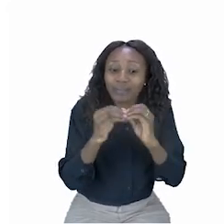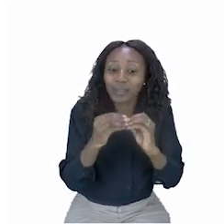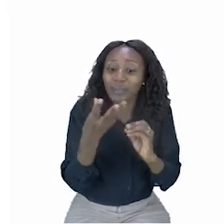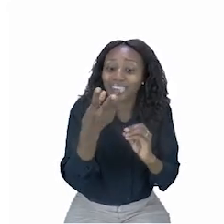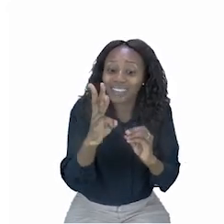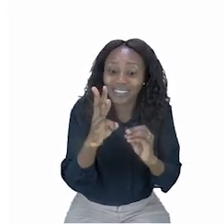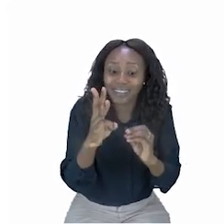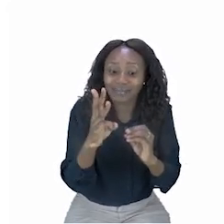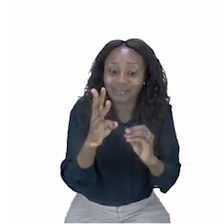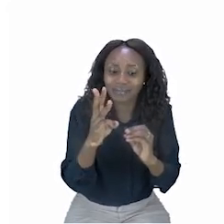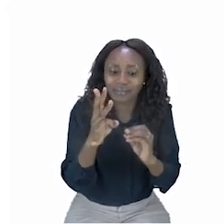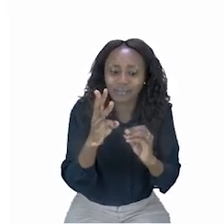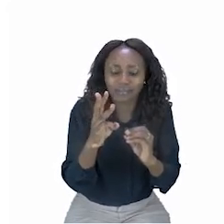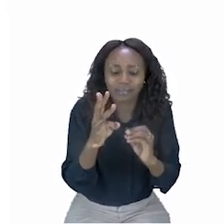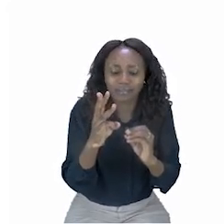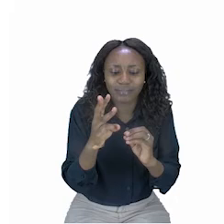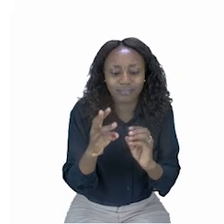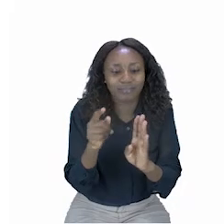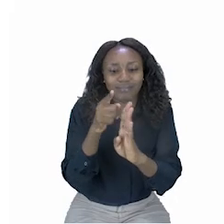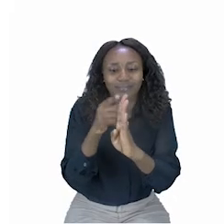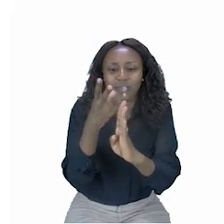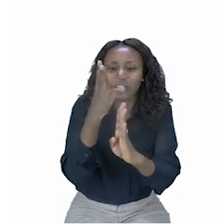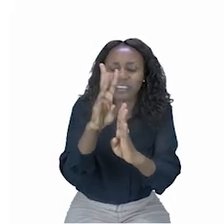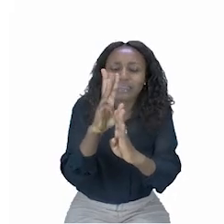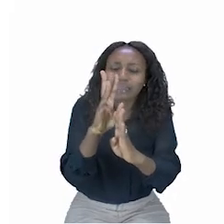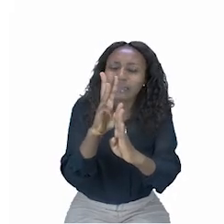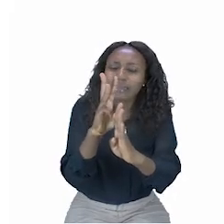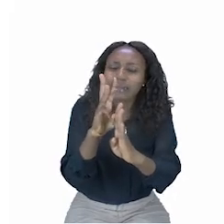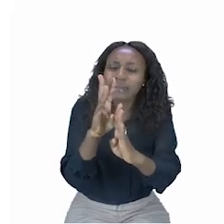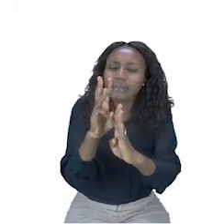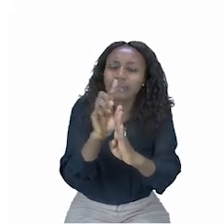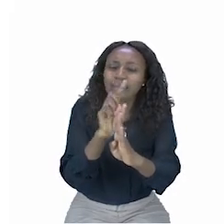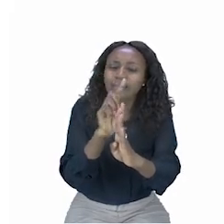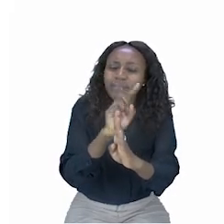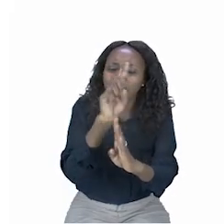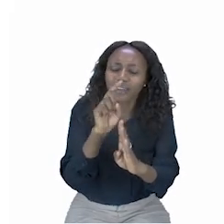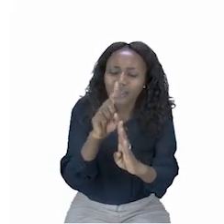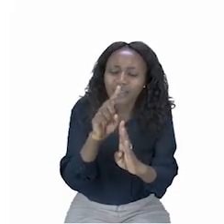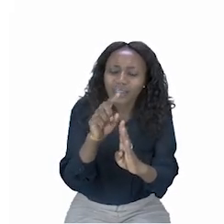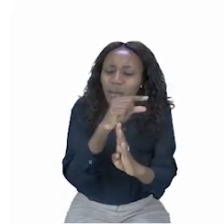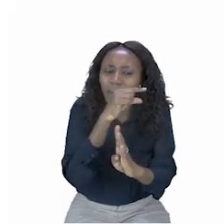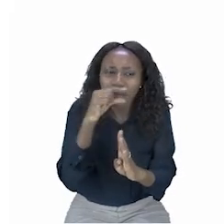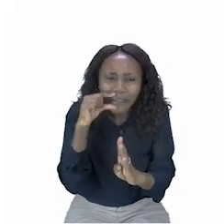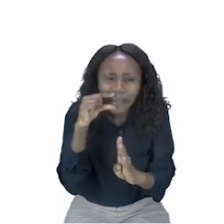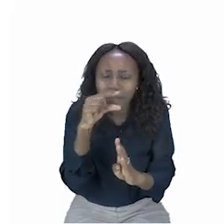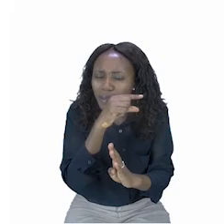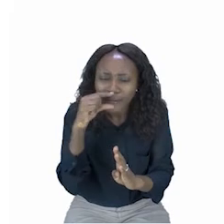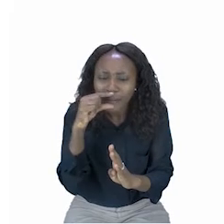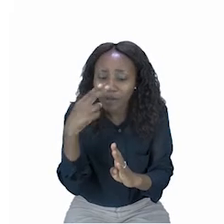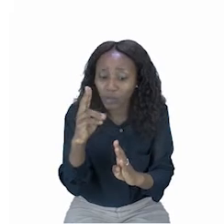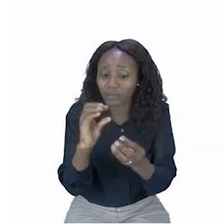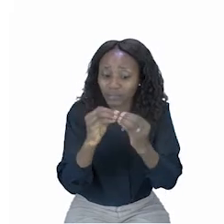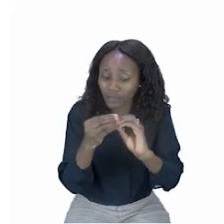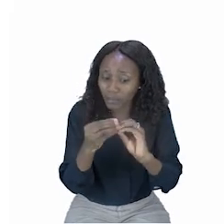number 6 is asking you to write the names of these numbers. Not the numbers, because they